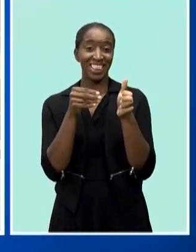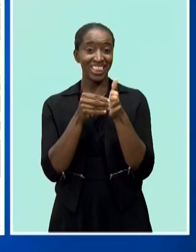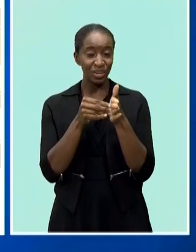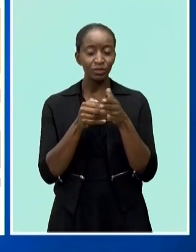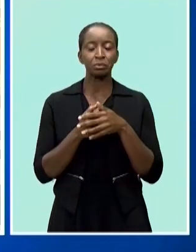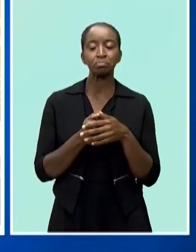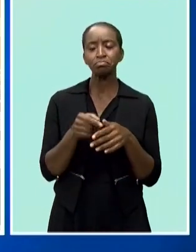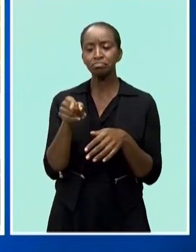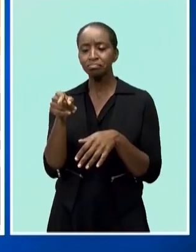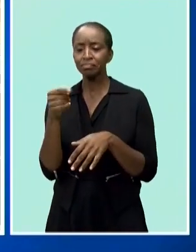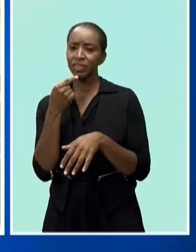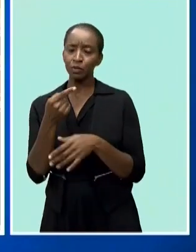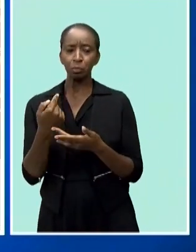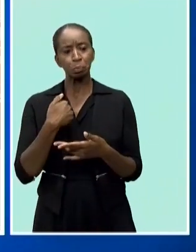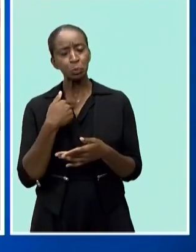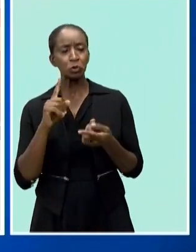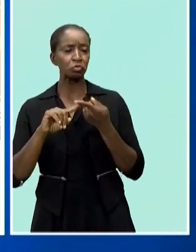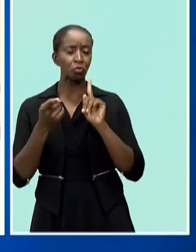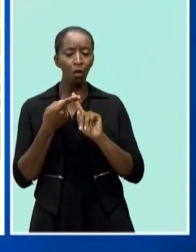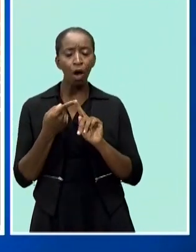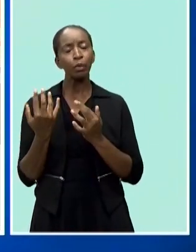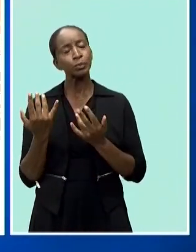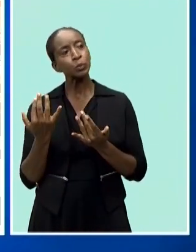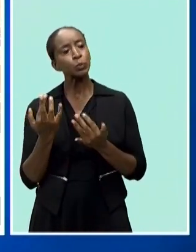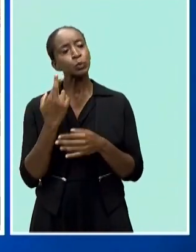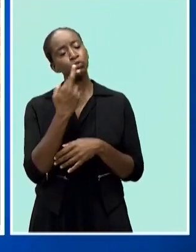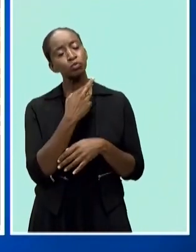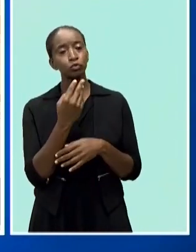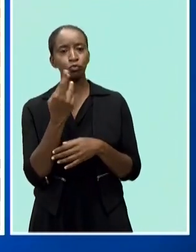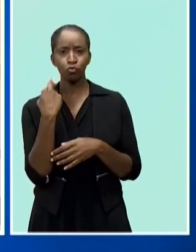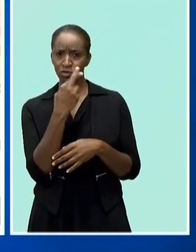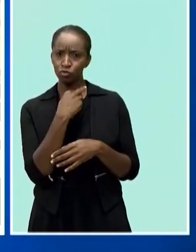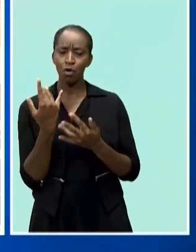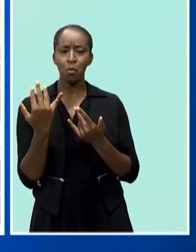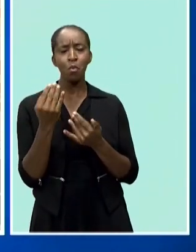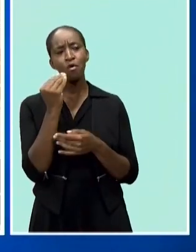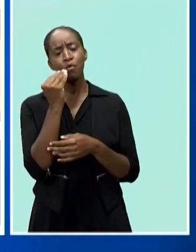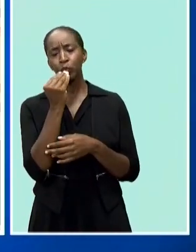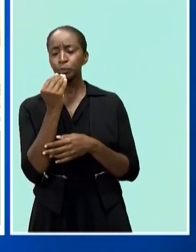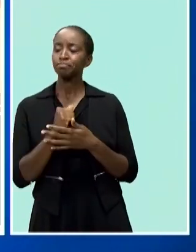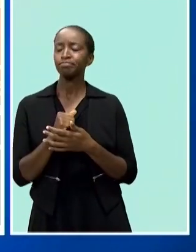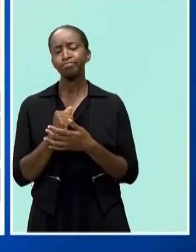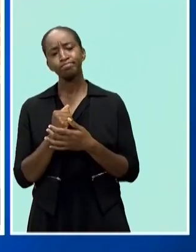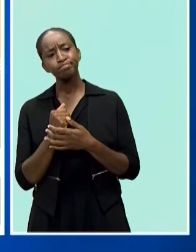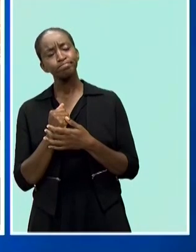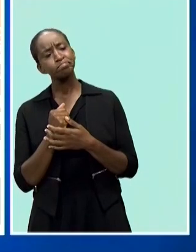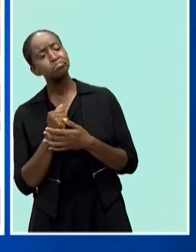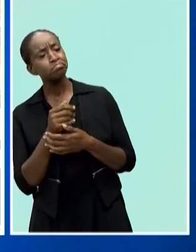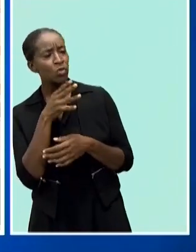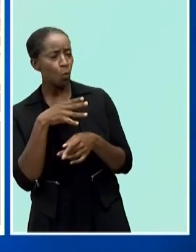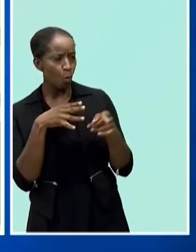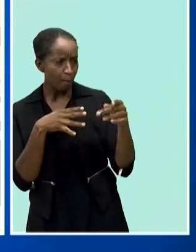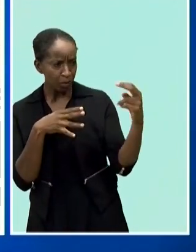he and his friends waited for their food at a restaurant, he noticed the woman sitting alone. Well, he decided to ask if he